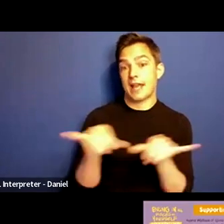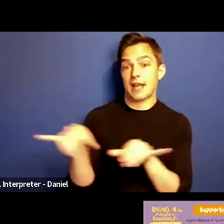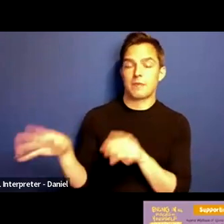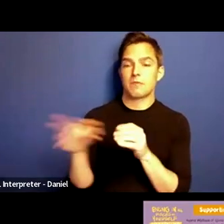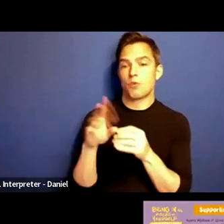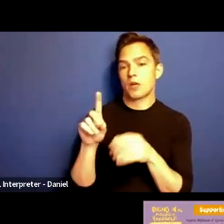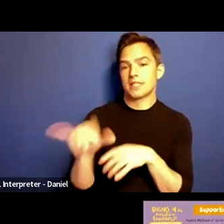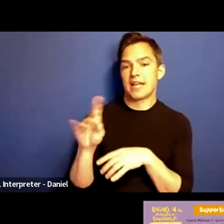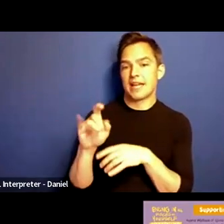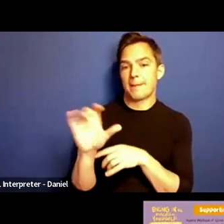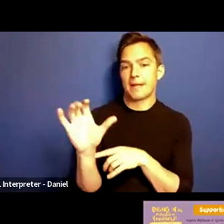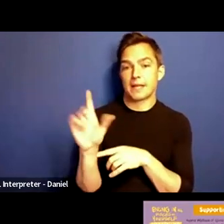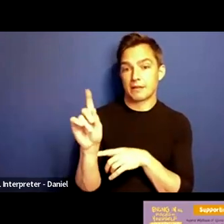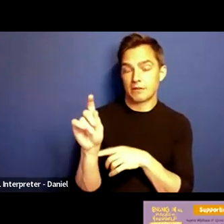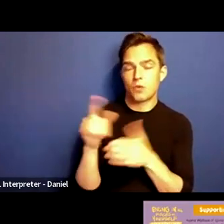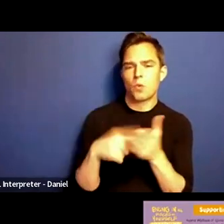your thoughts?